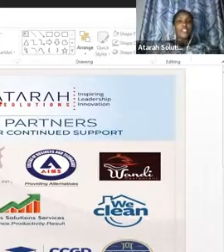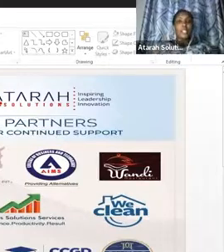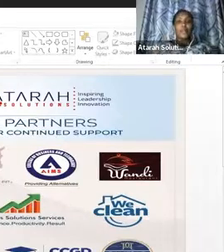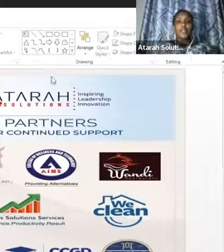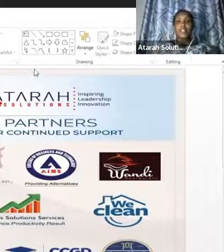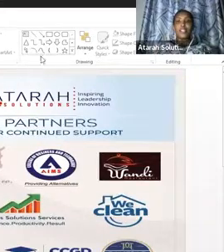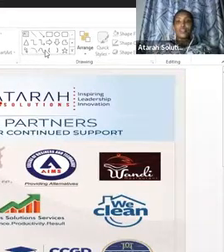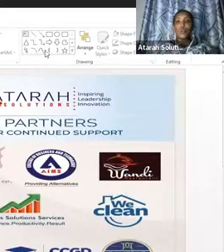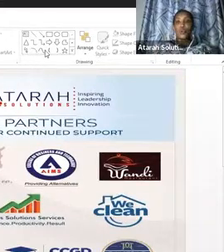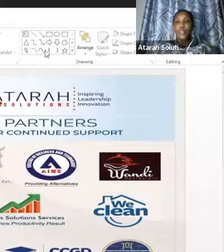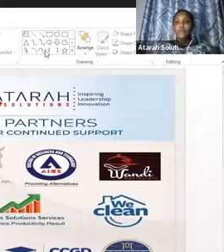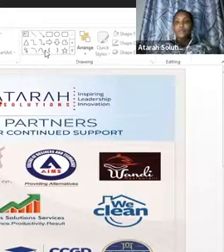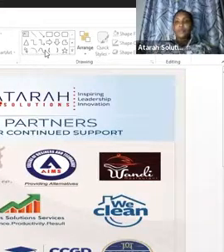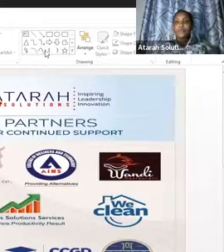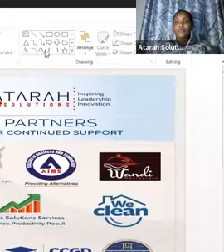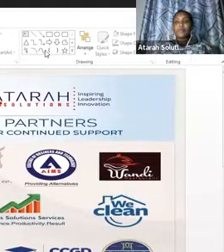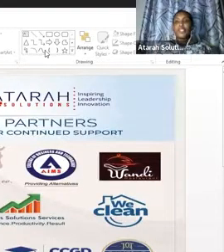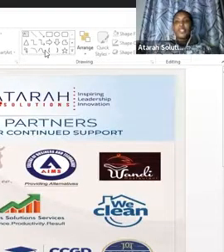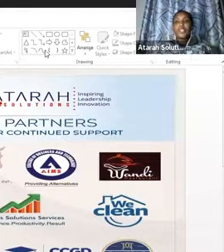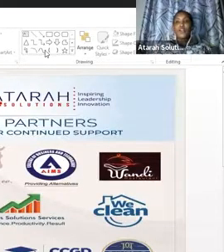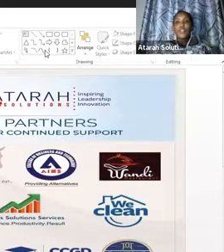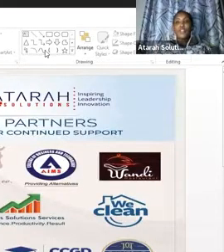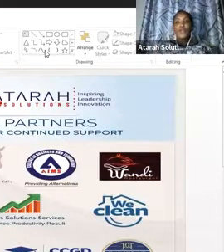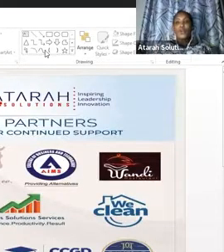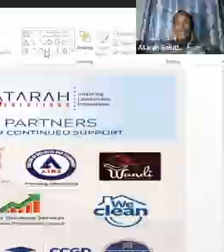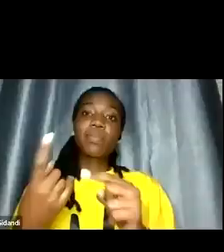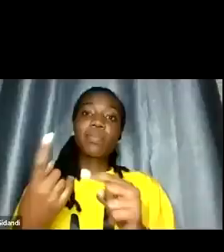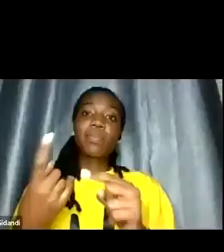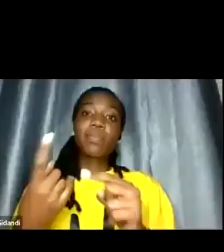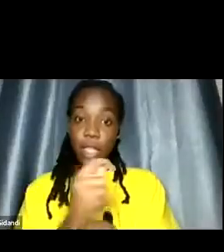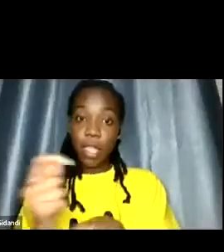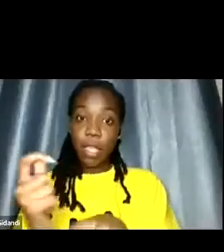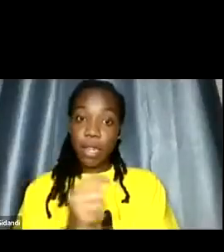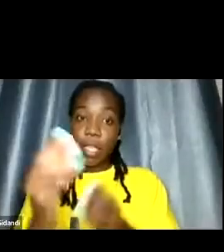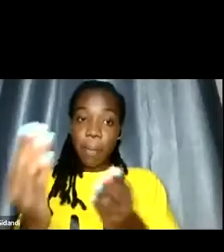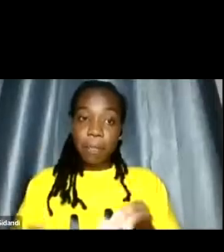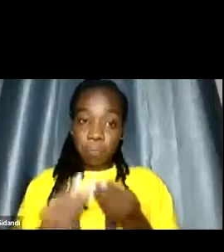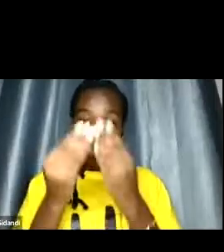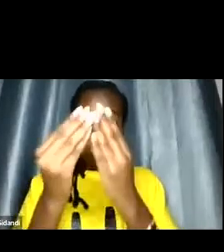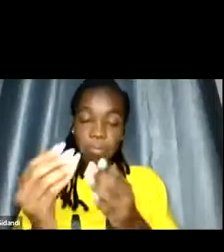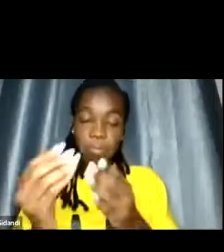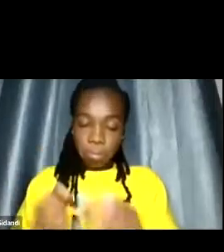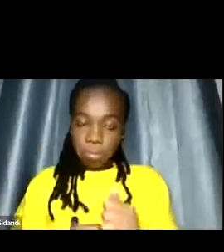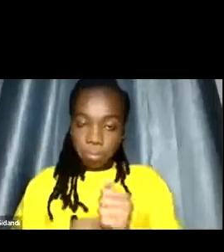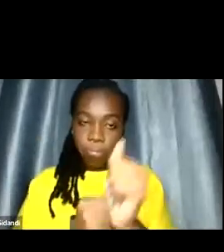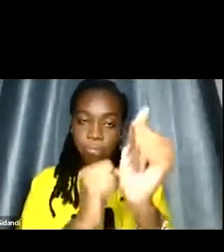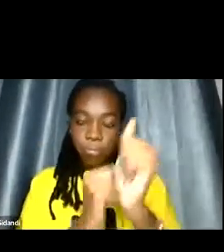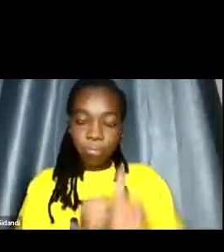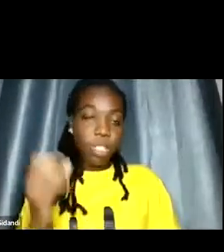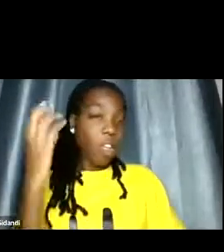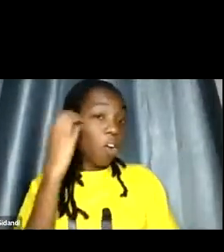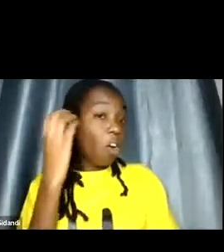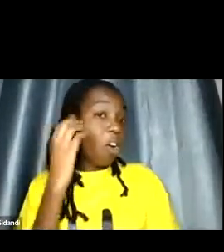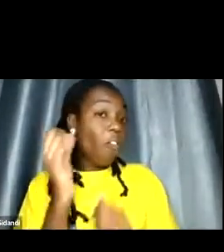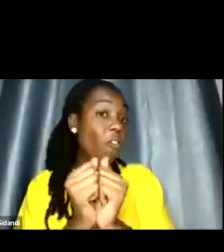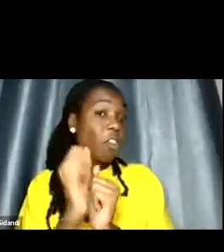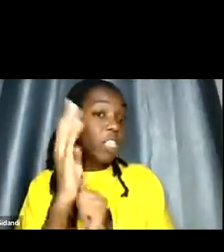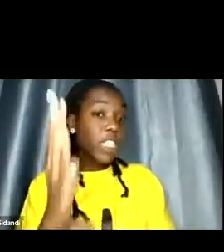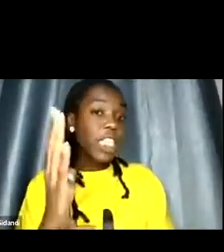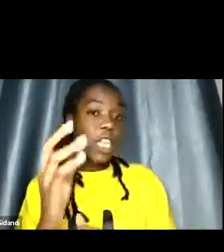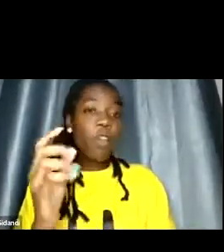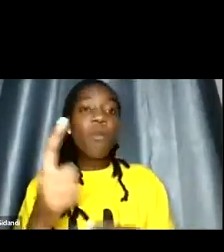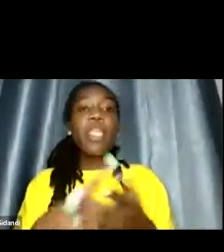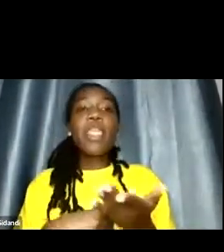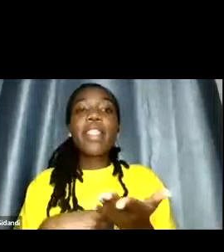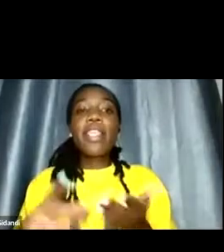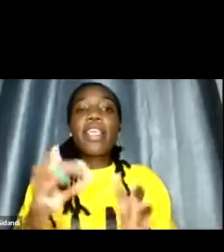Training is a carpentry school that offers woodworking course that runs for 14 weeks. So if you're a guy or a lady